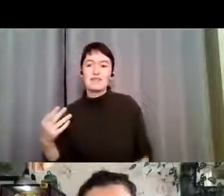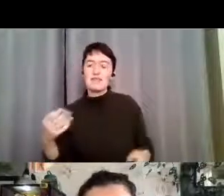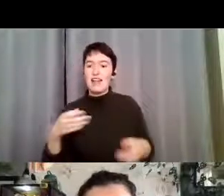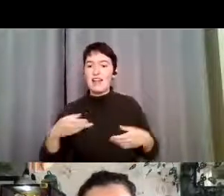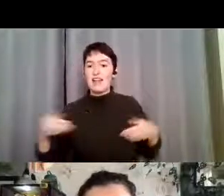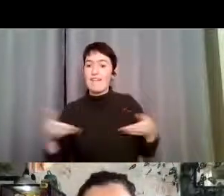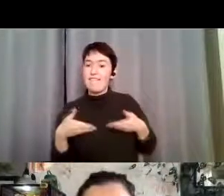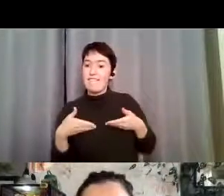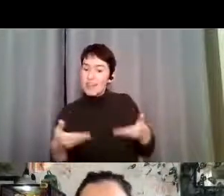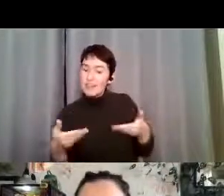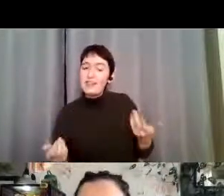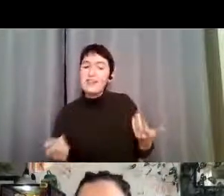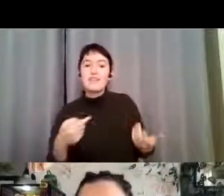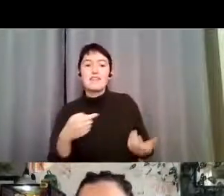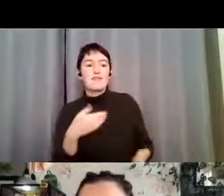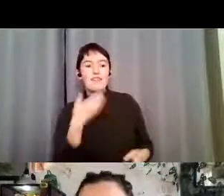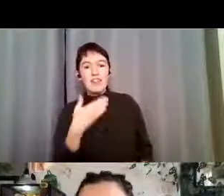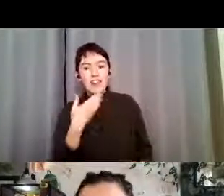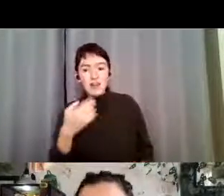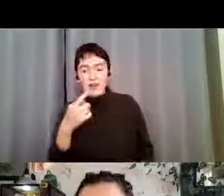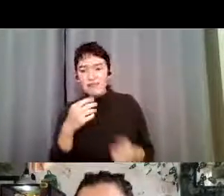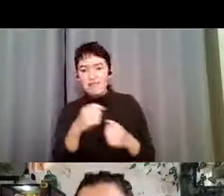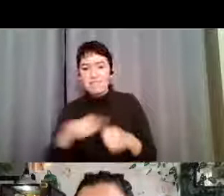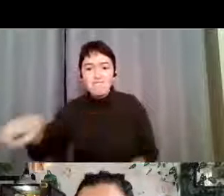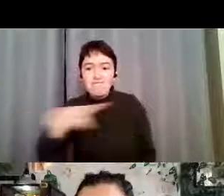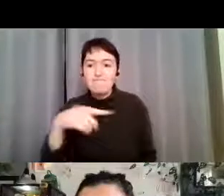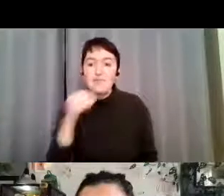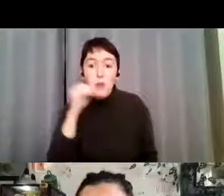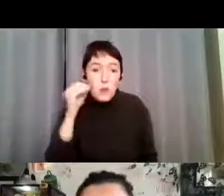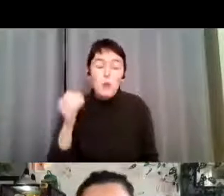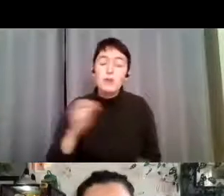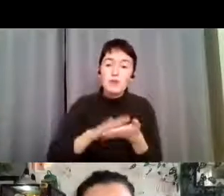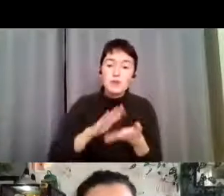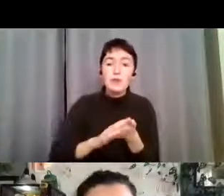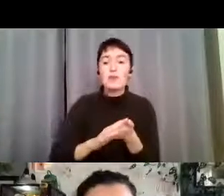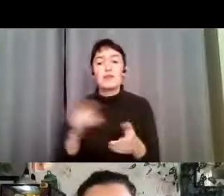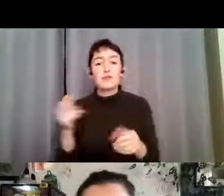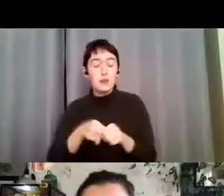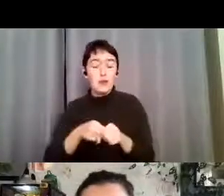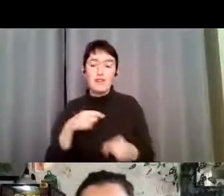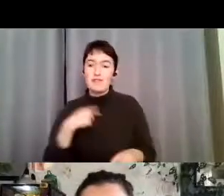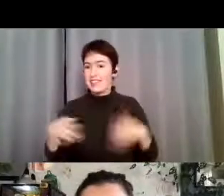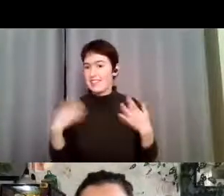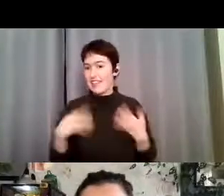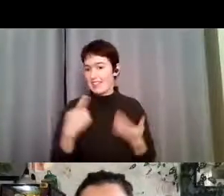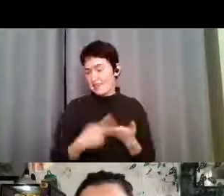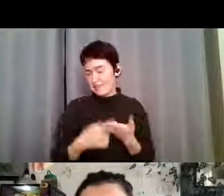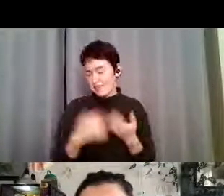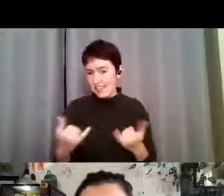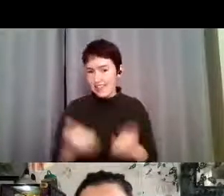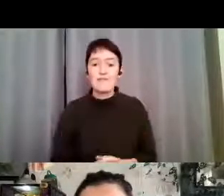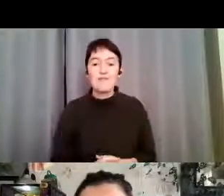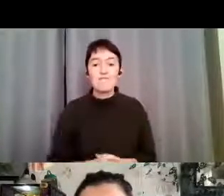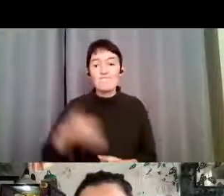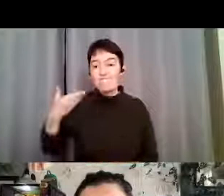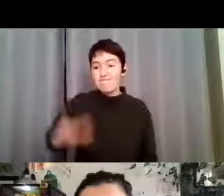in school for dialing in. Really happy to get to talk to all of you today. So my name's Parvathy,